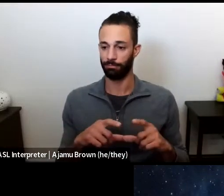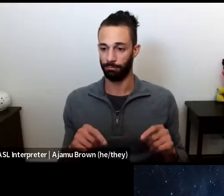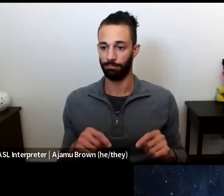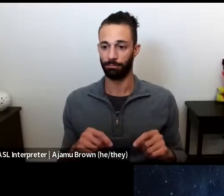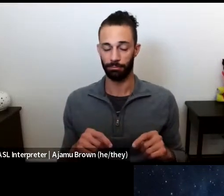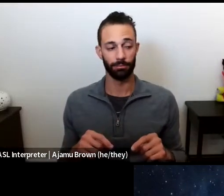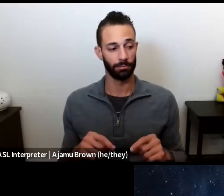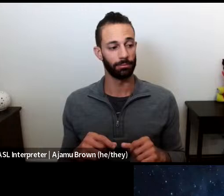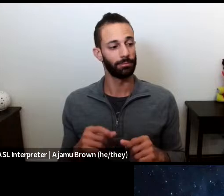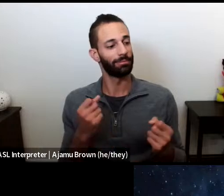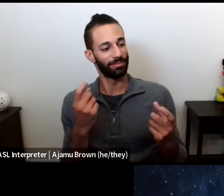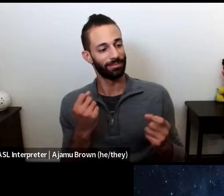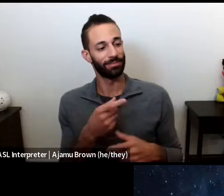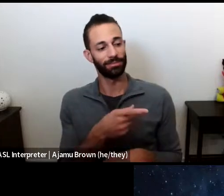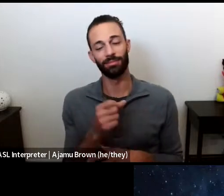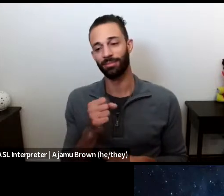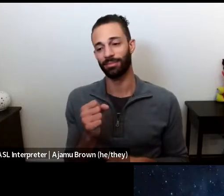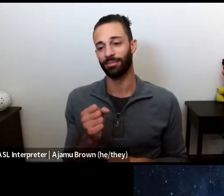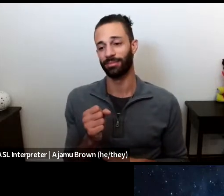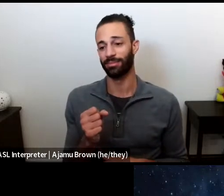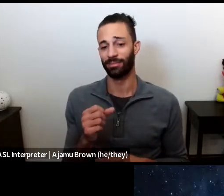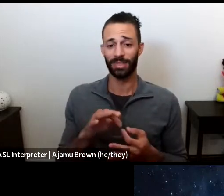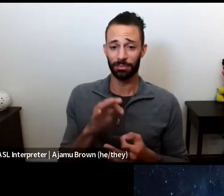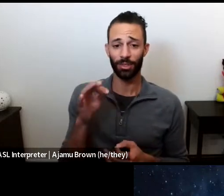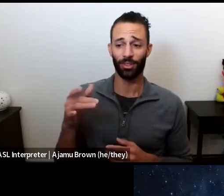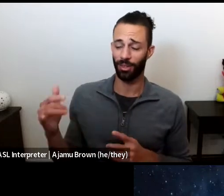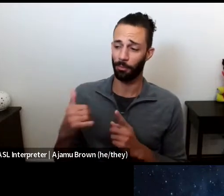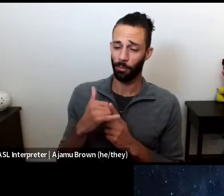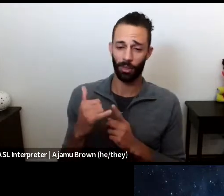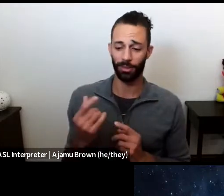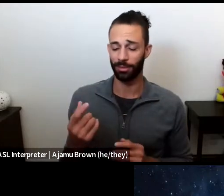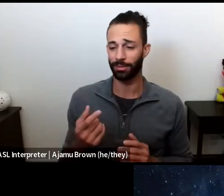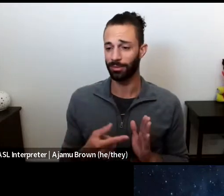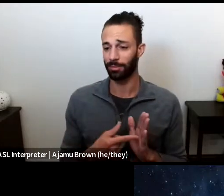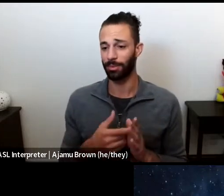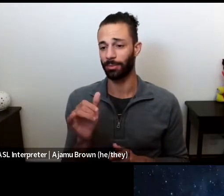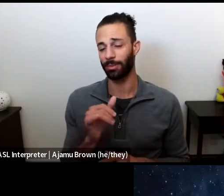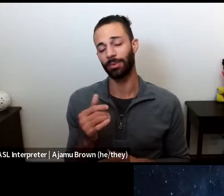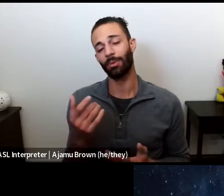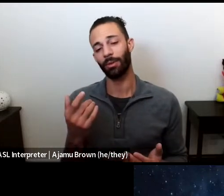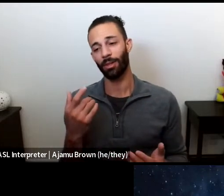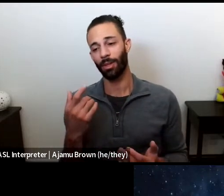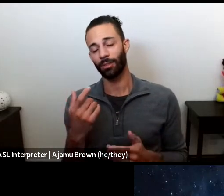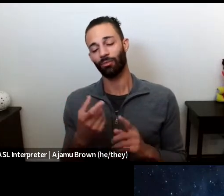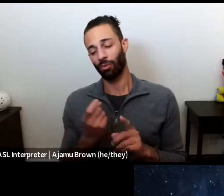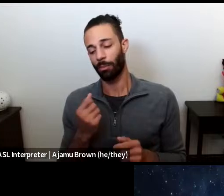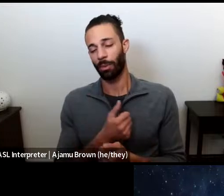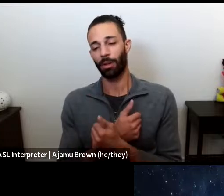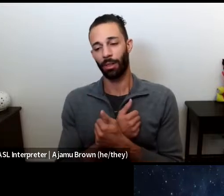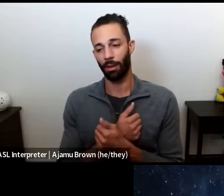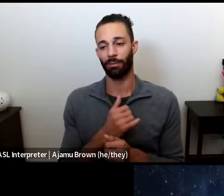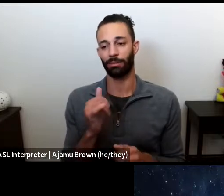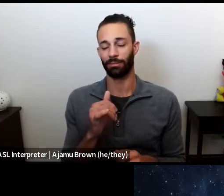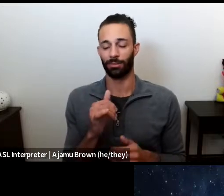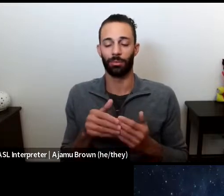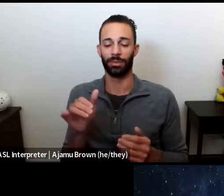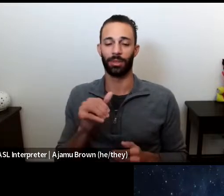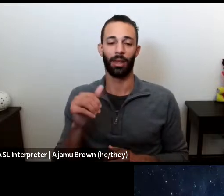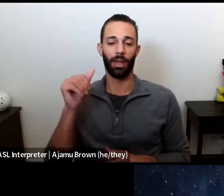Yes, you get it. Spirit bully sometimes. It's because they love. It's like the overbearing auntie.